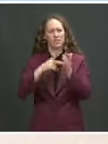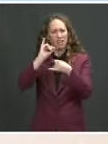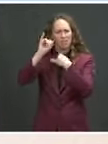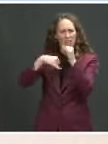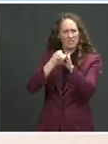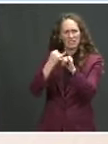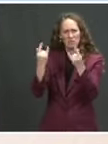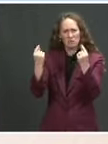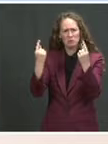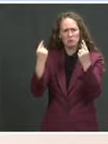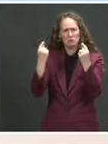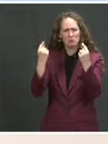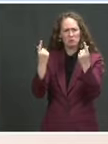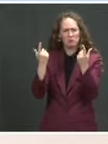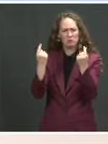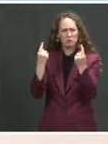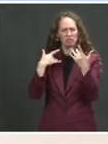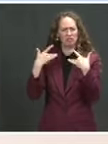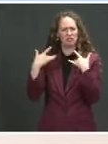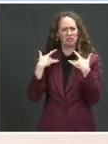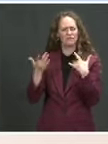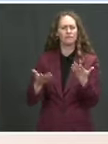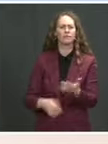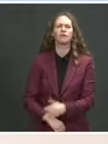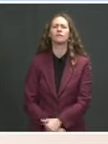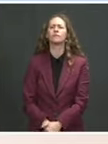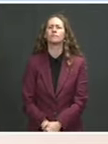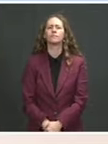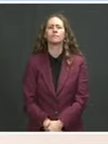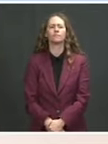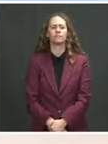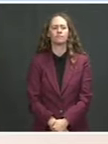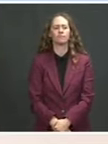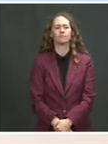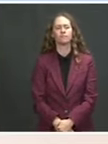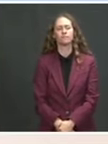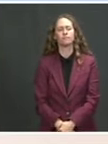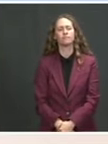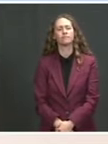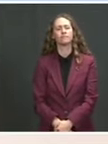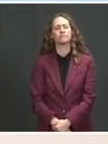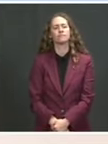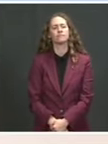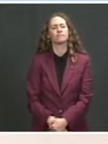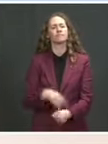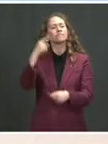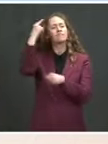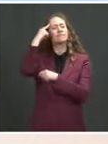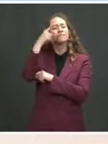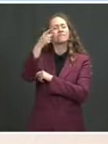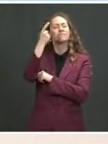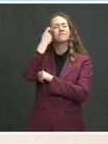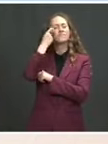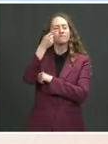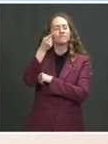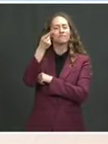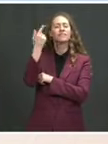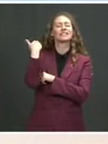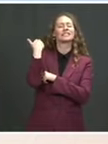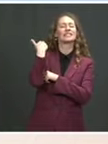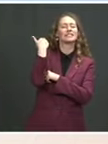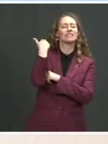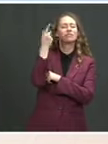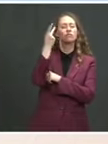saw the other day Deputy National Security Advisor Neuberger talk about some of the steps that